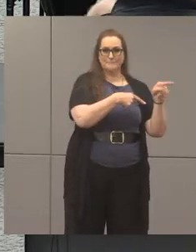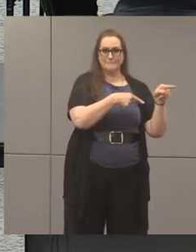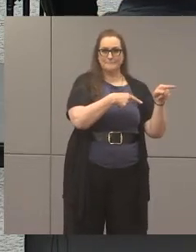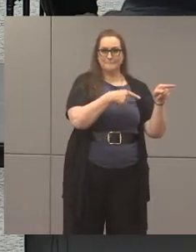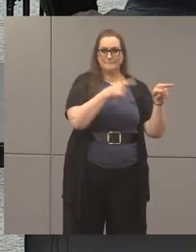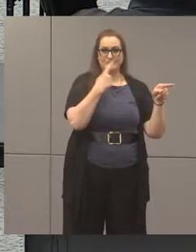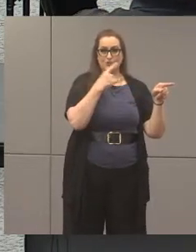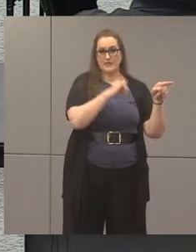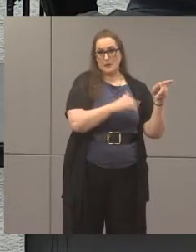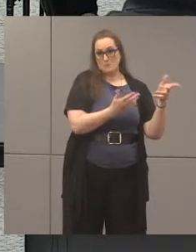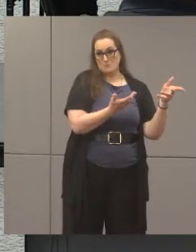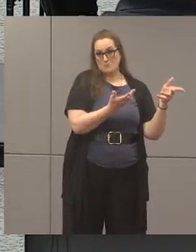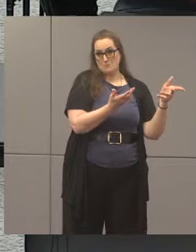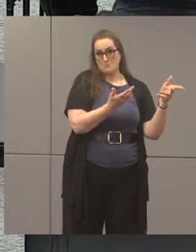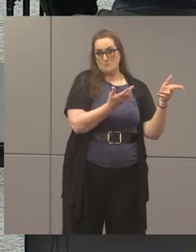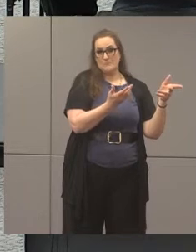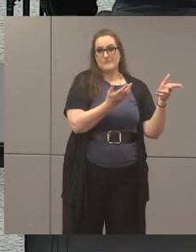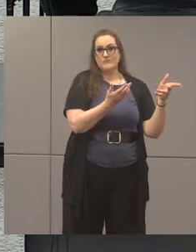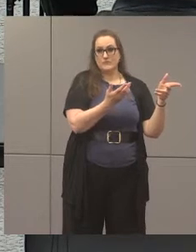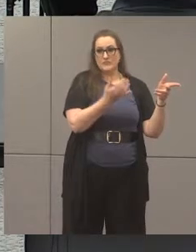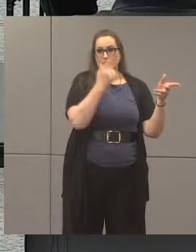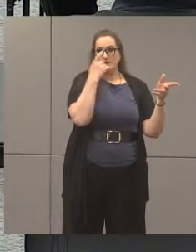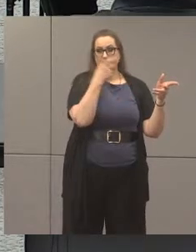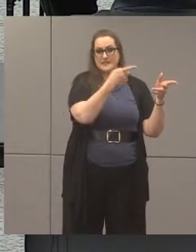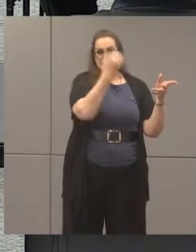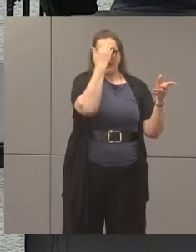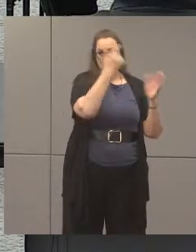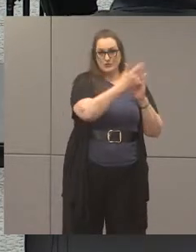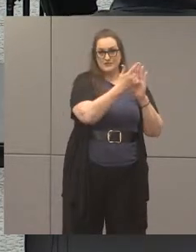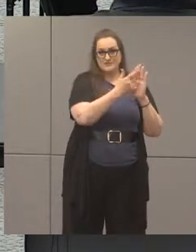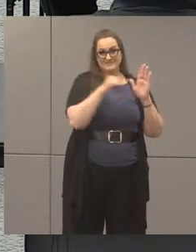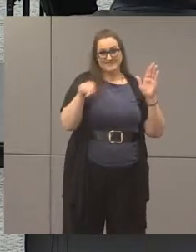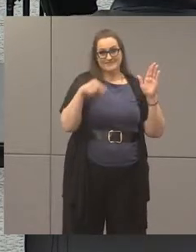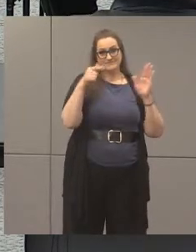on that, and because he knows the law.